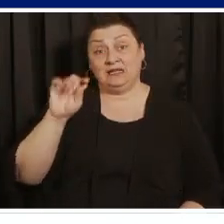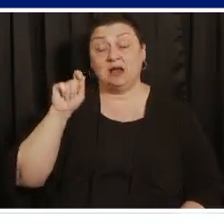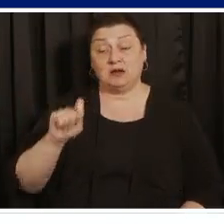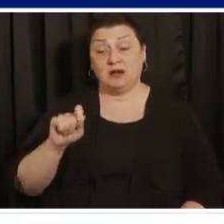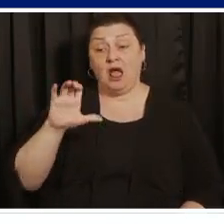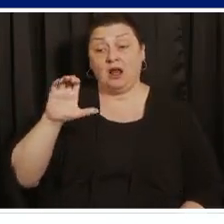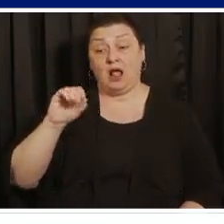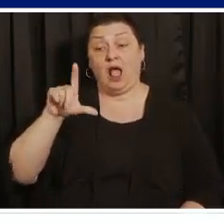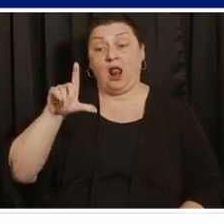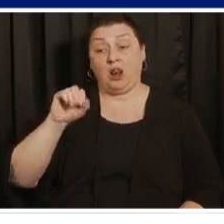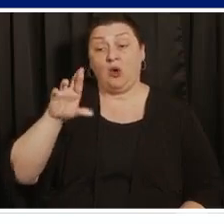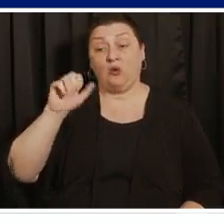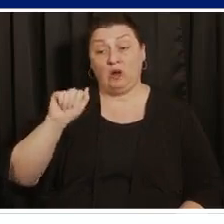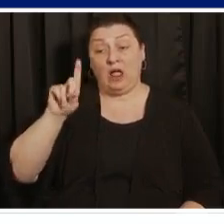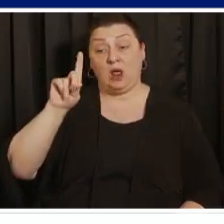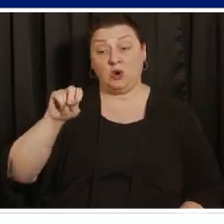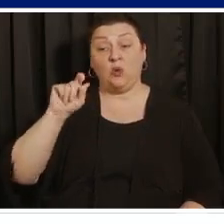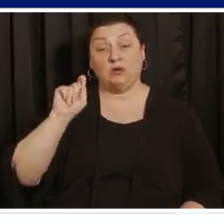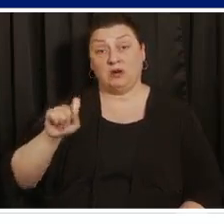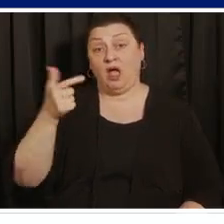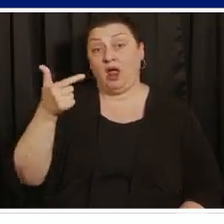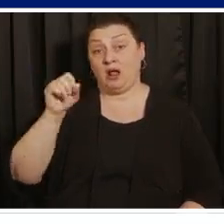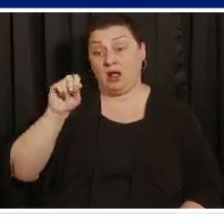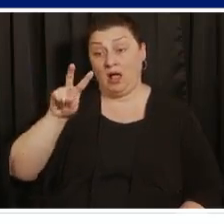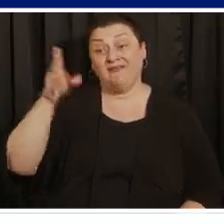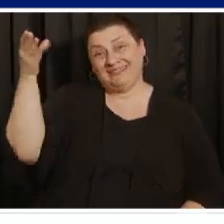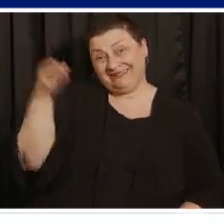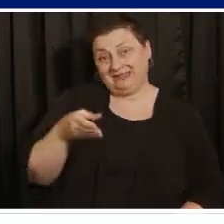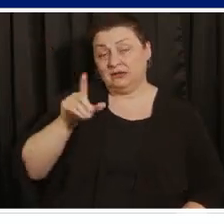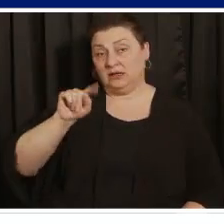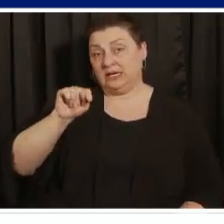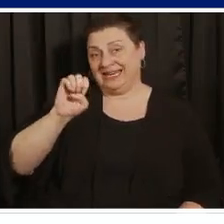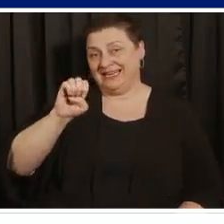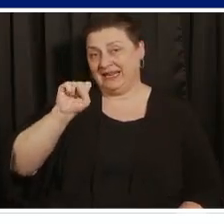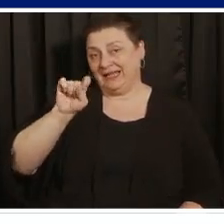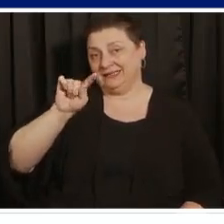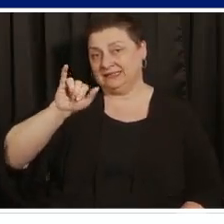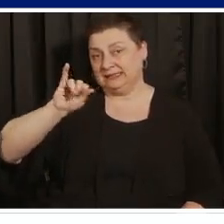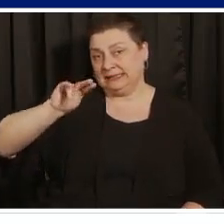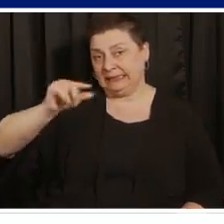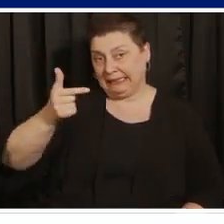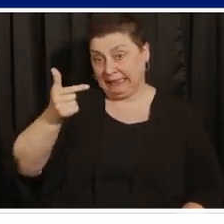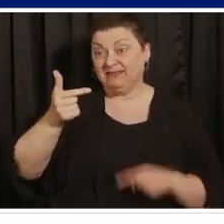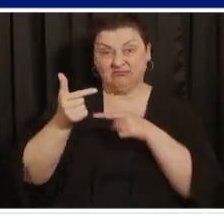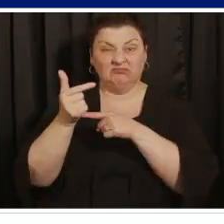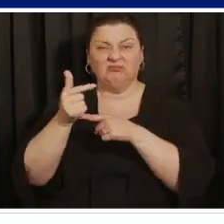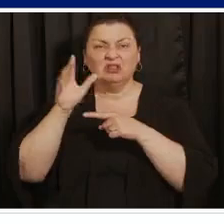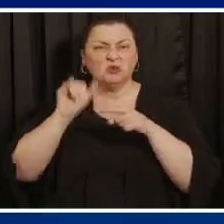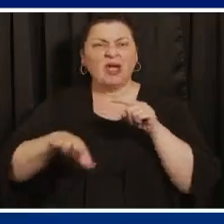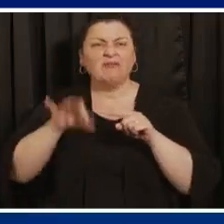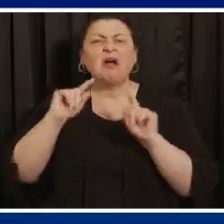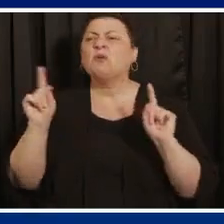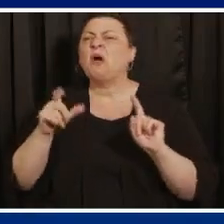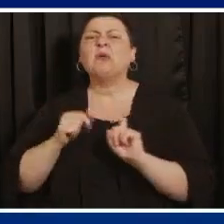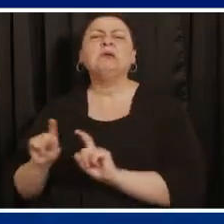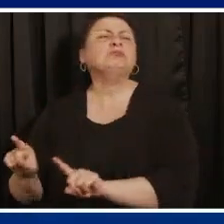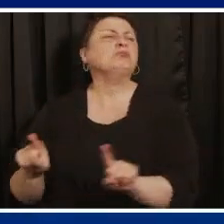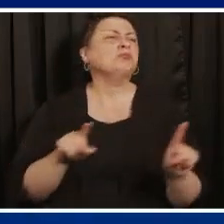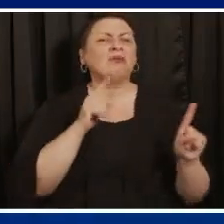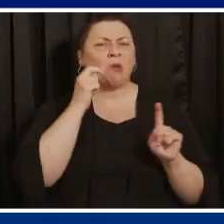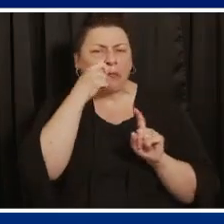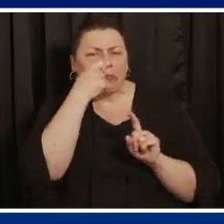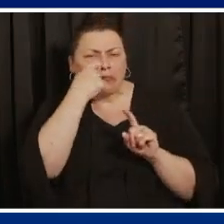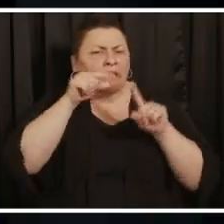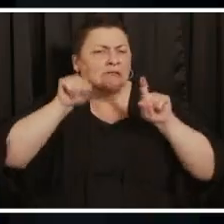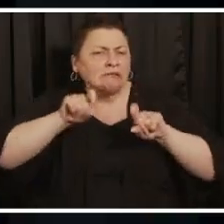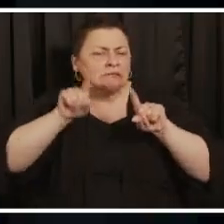covid19.colorado.gov/testing. We are in this together. And I am proud, Colorado, of how far we've come since those early days. I'm proud